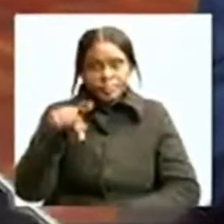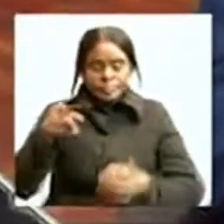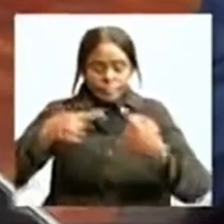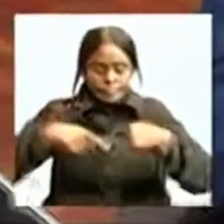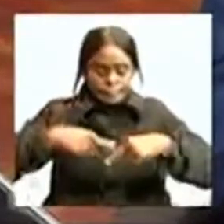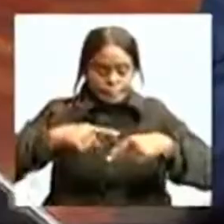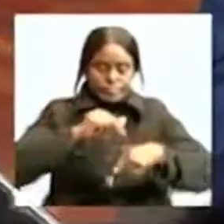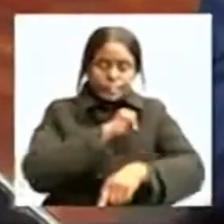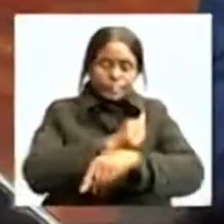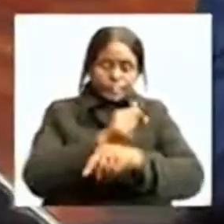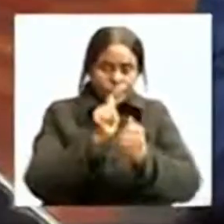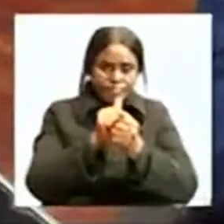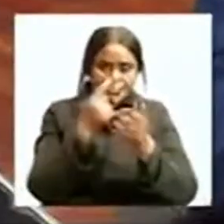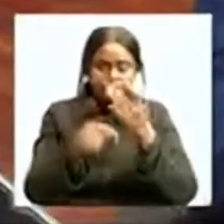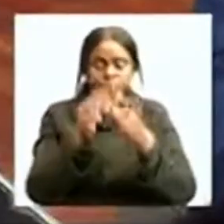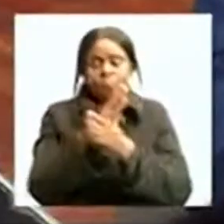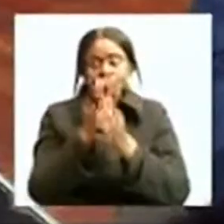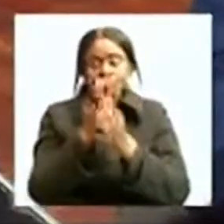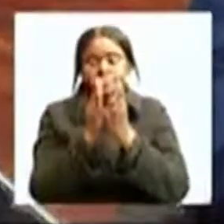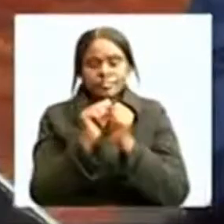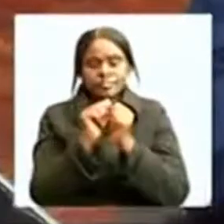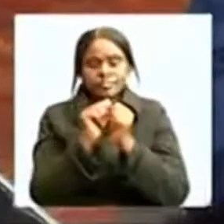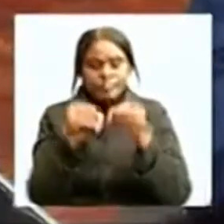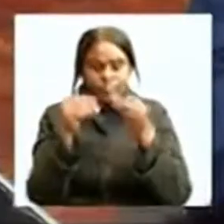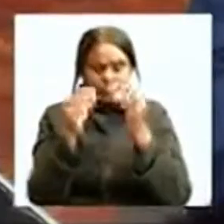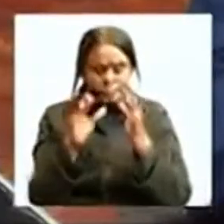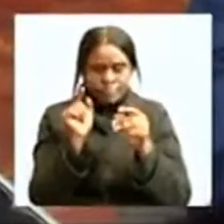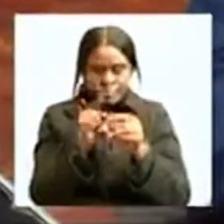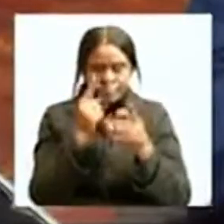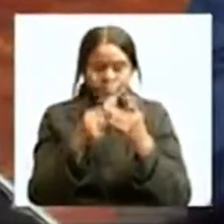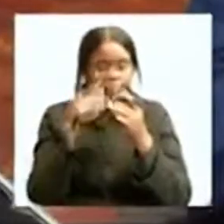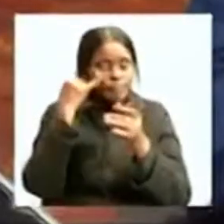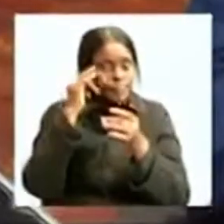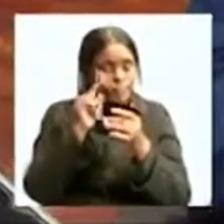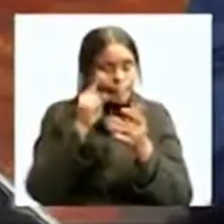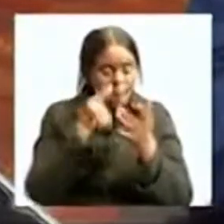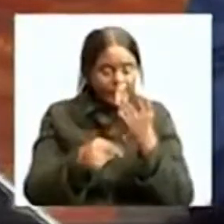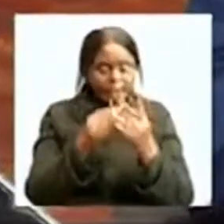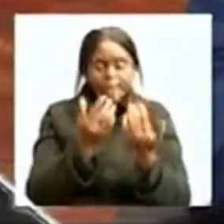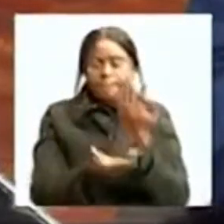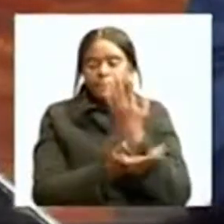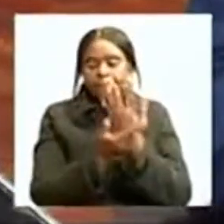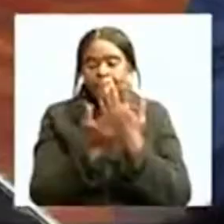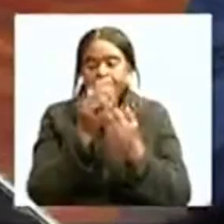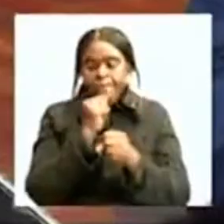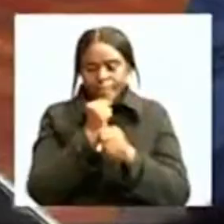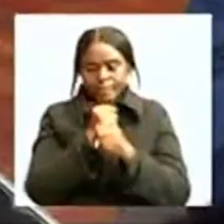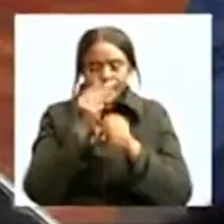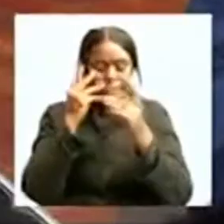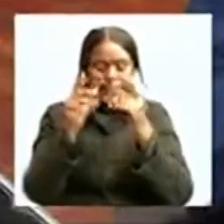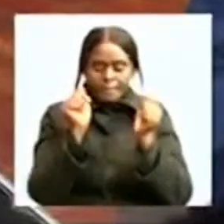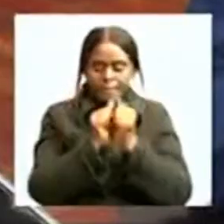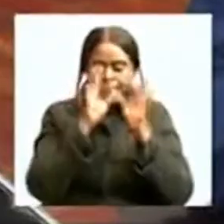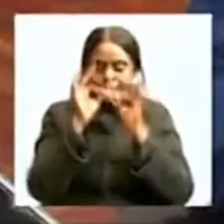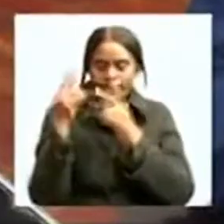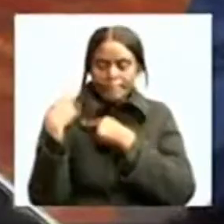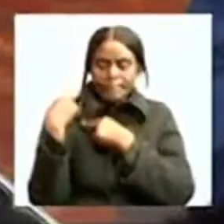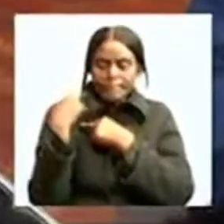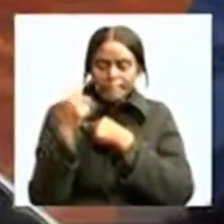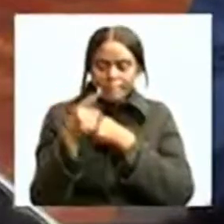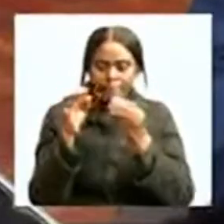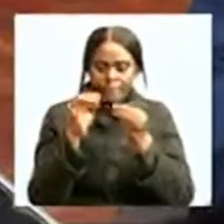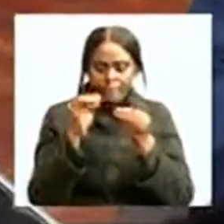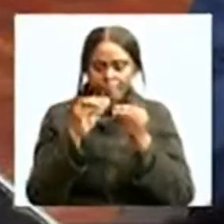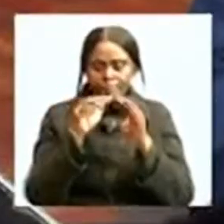local authorities and contractors and suppliers. This initiative aimed to enhance efficiency, transparency, and accountability in